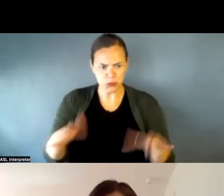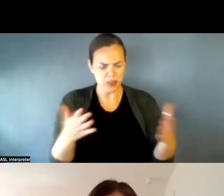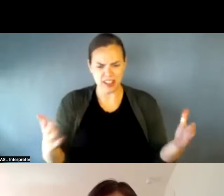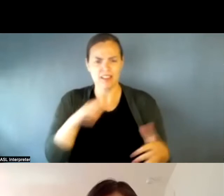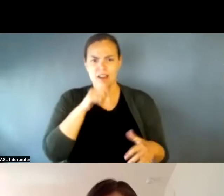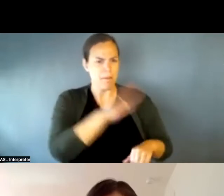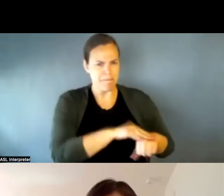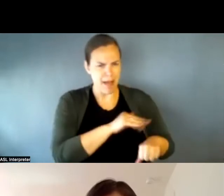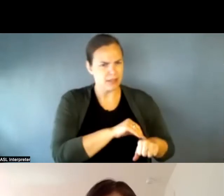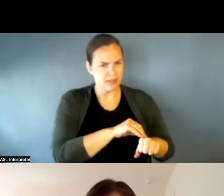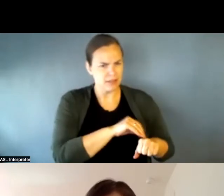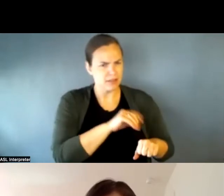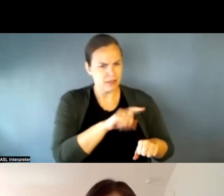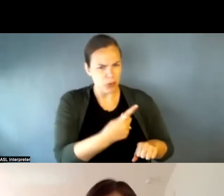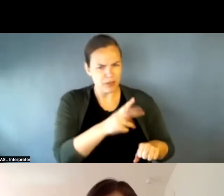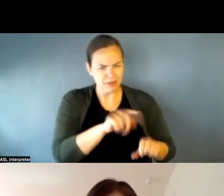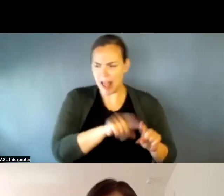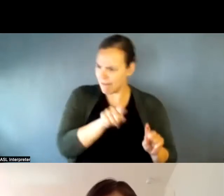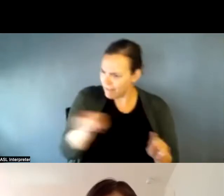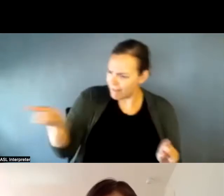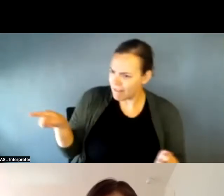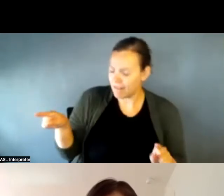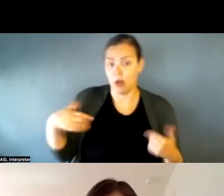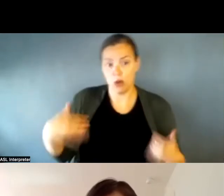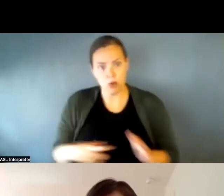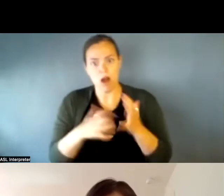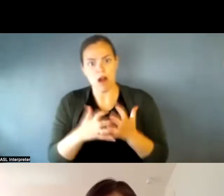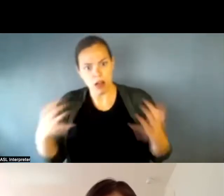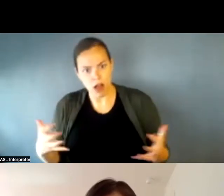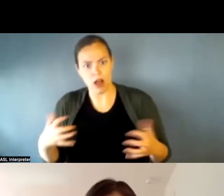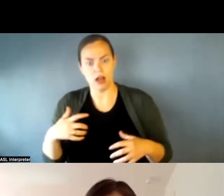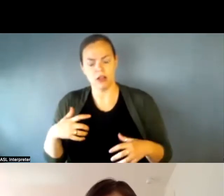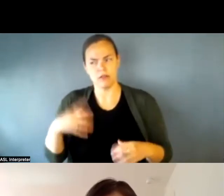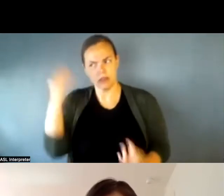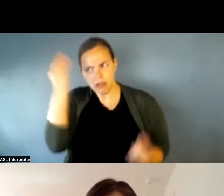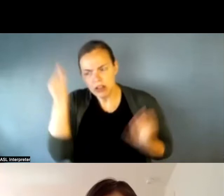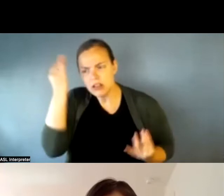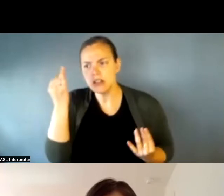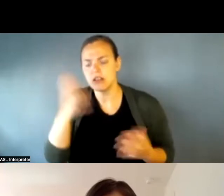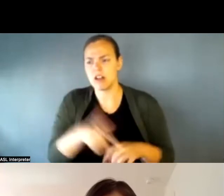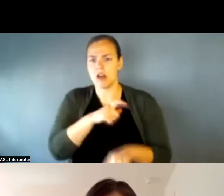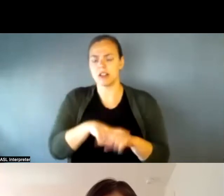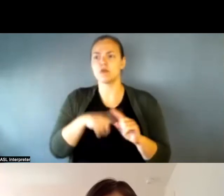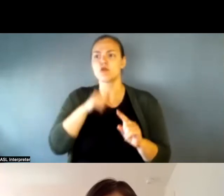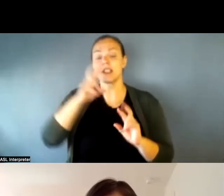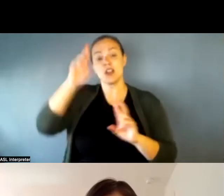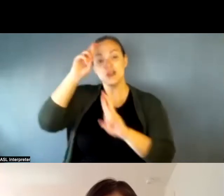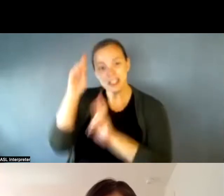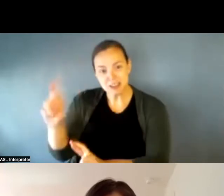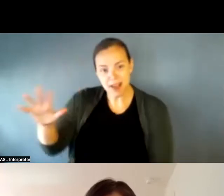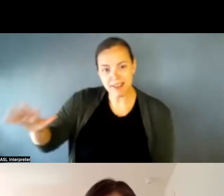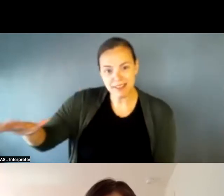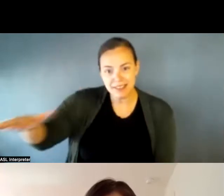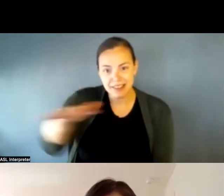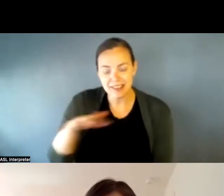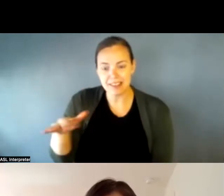pets. And so it took me a long time to actually really embrace the fact that there's a lot to be respected out there, that when you're really kind of